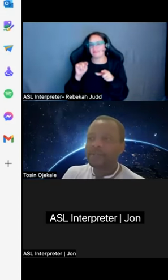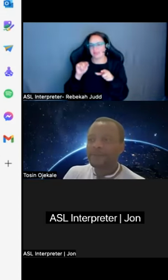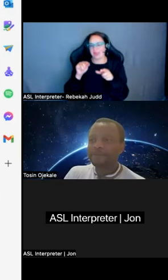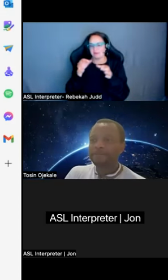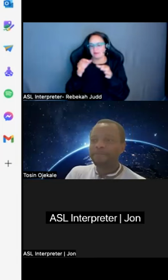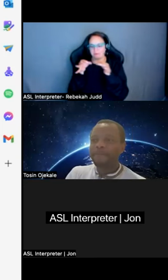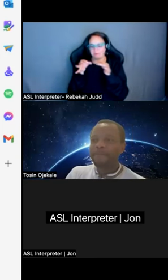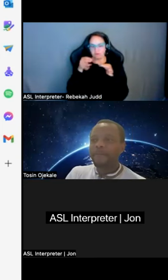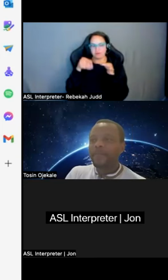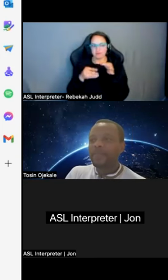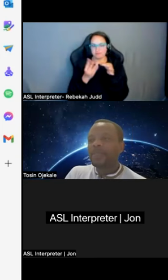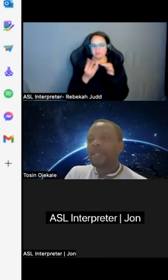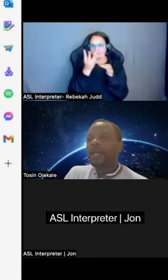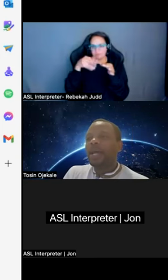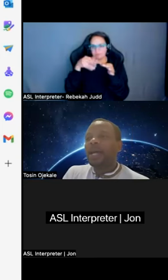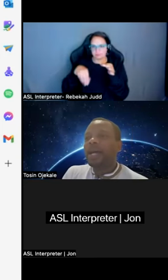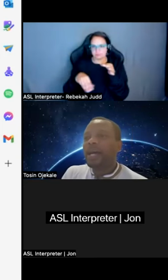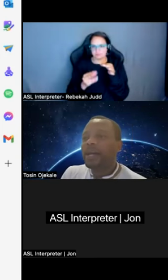detector.